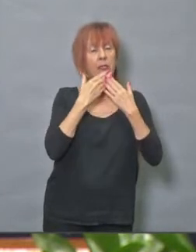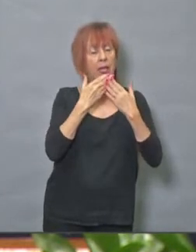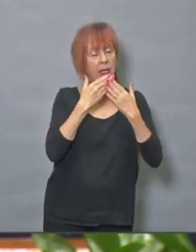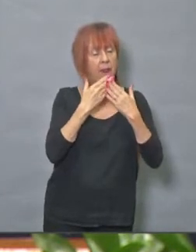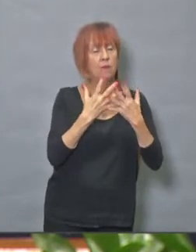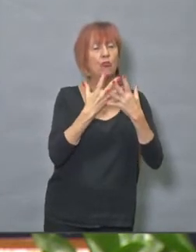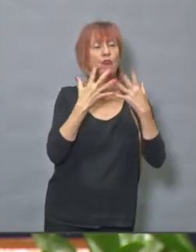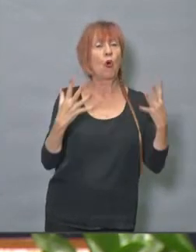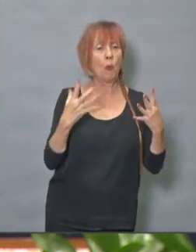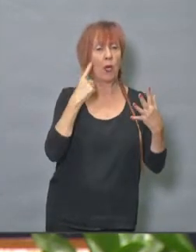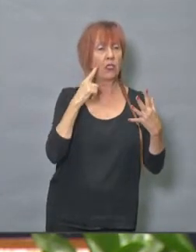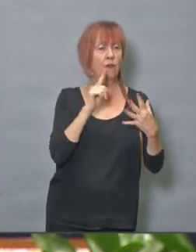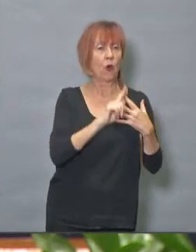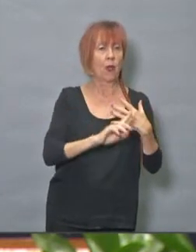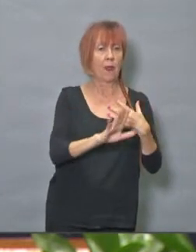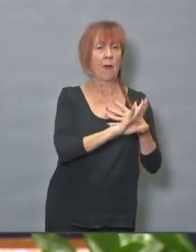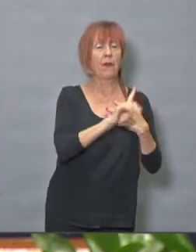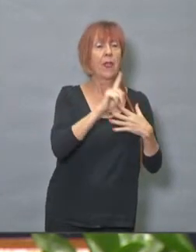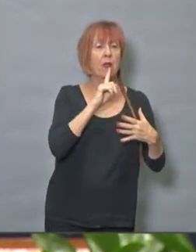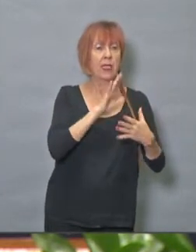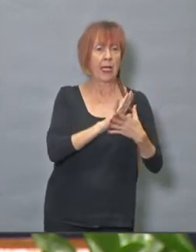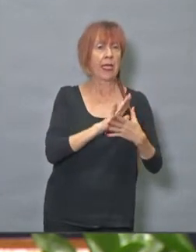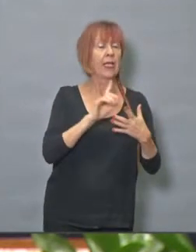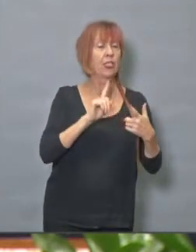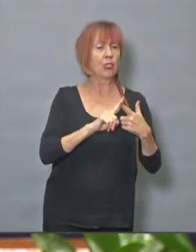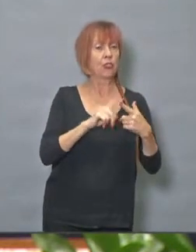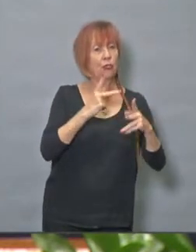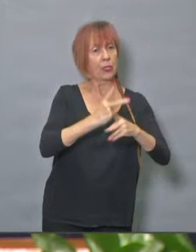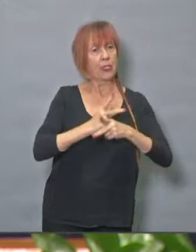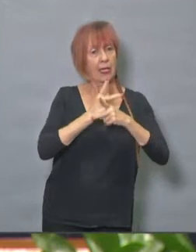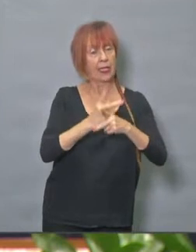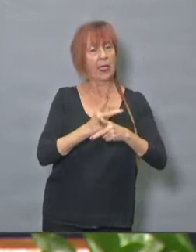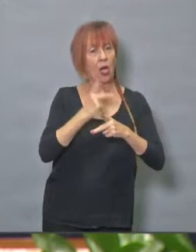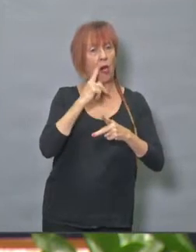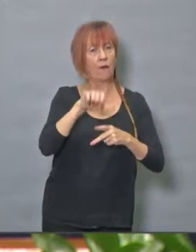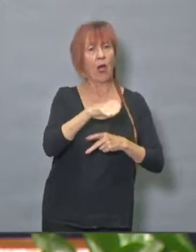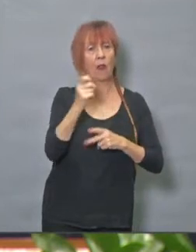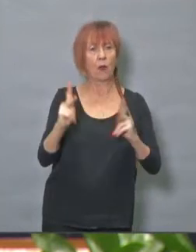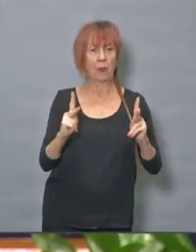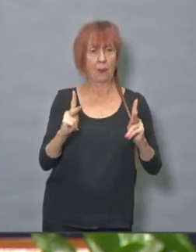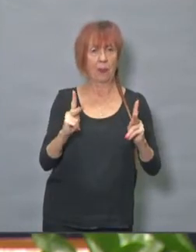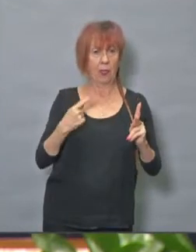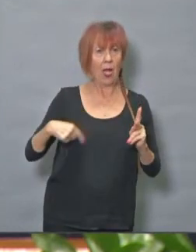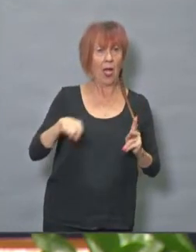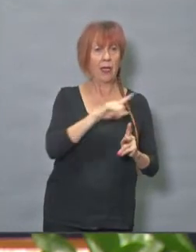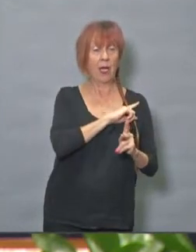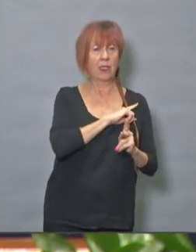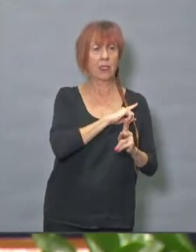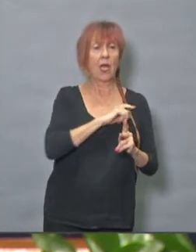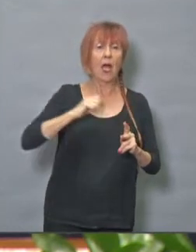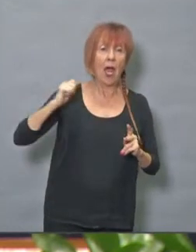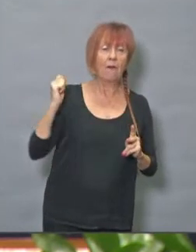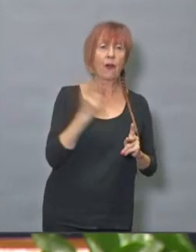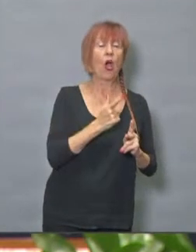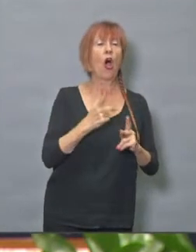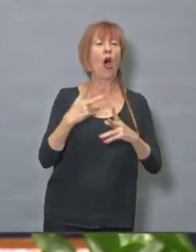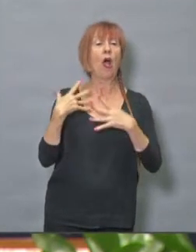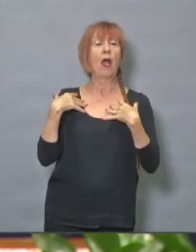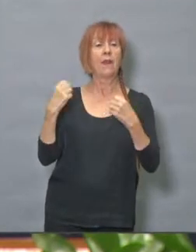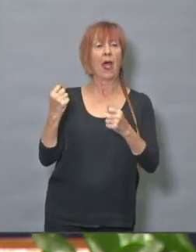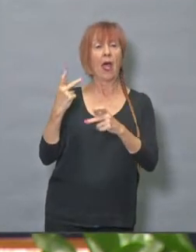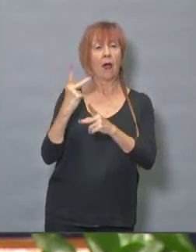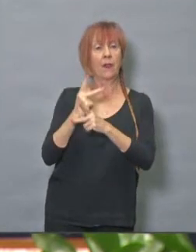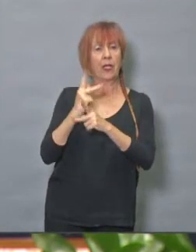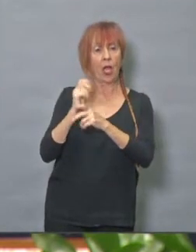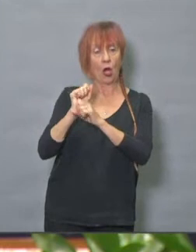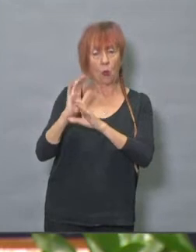feel for your loved ones and for their dedication to caring for others. And for all of the healthcare workers who are so committed to